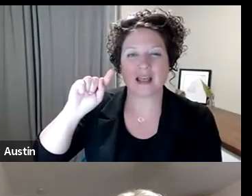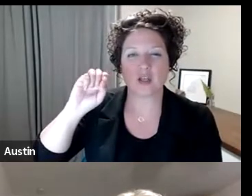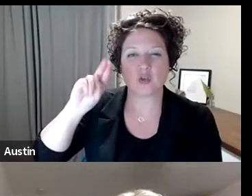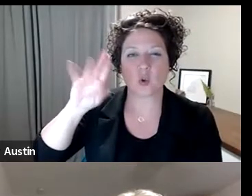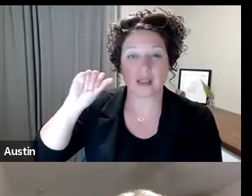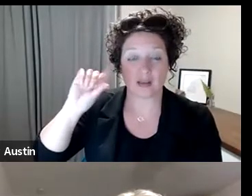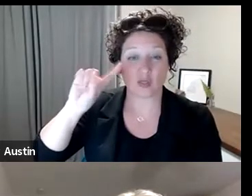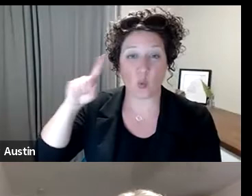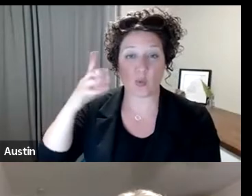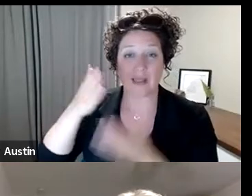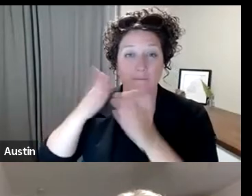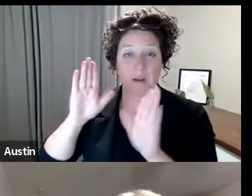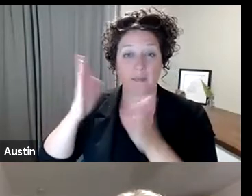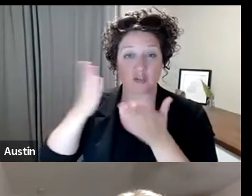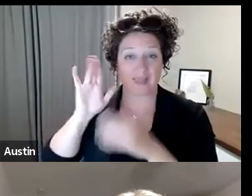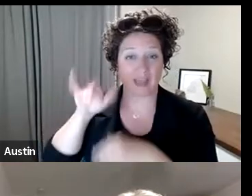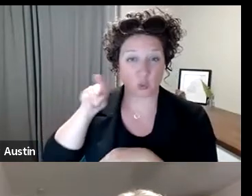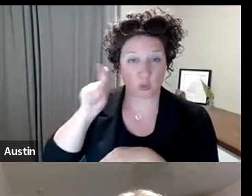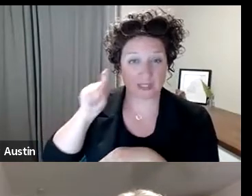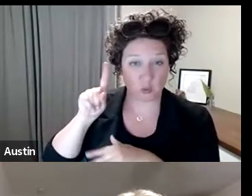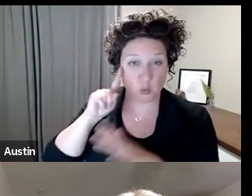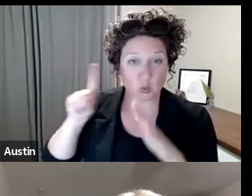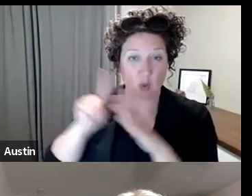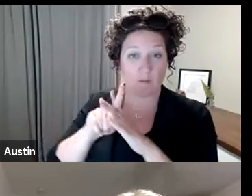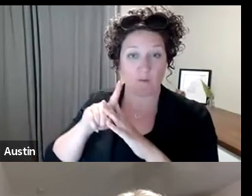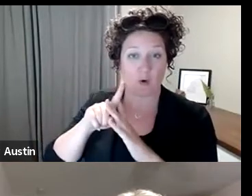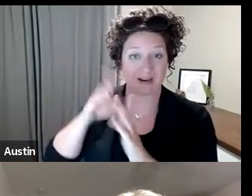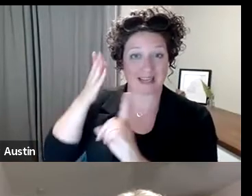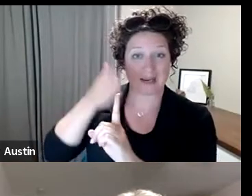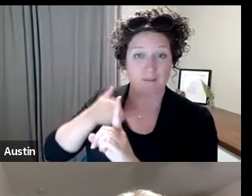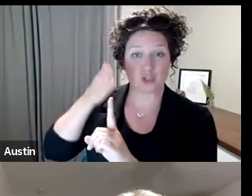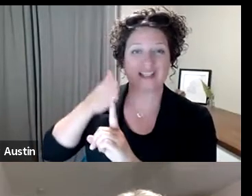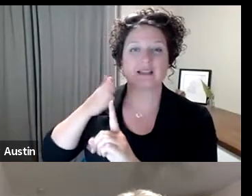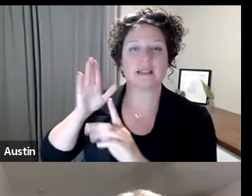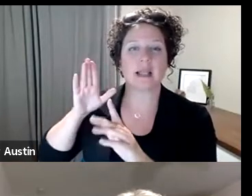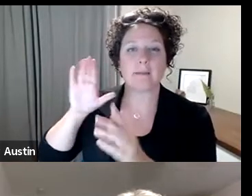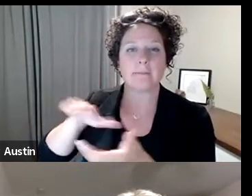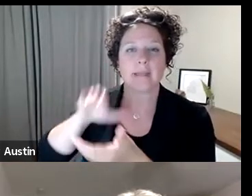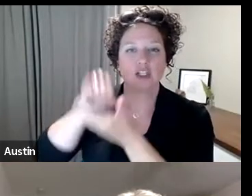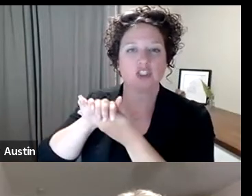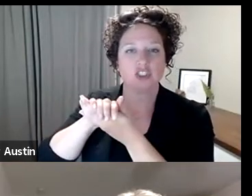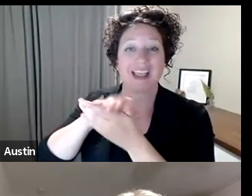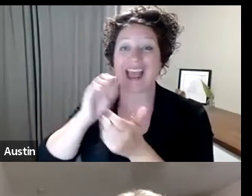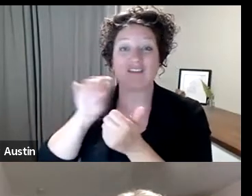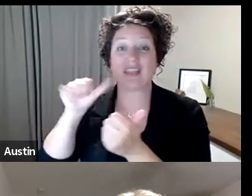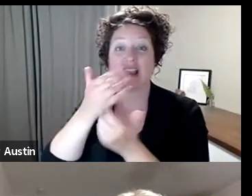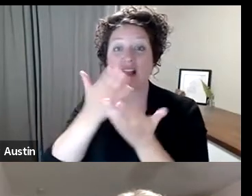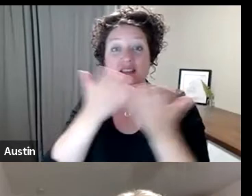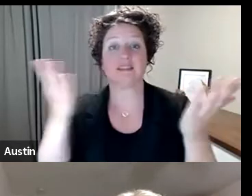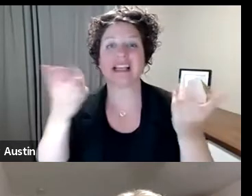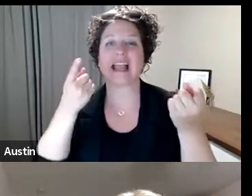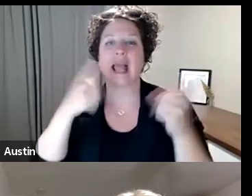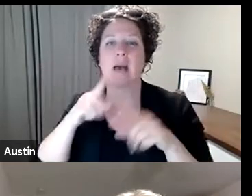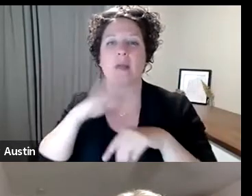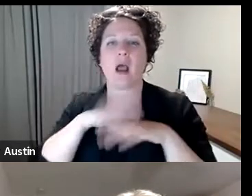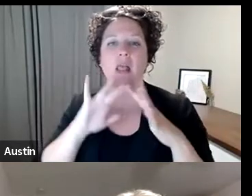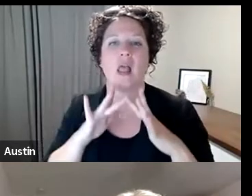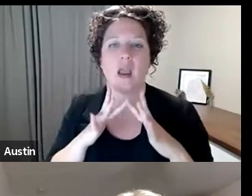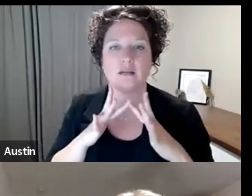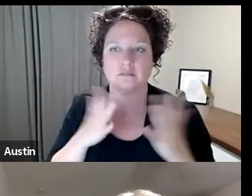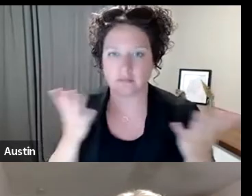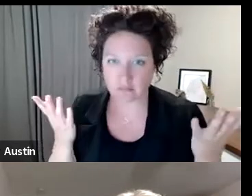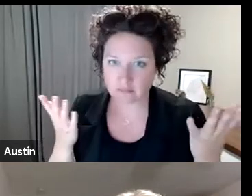public service that you need to show up for in person is getting married. Everything else can be done online. that's a pretty